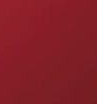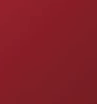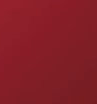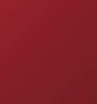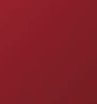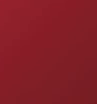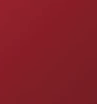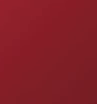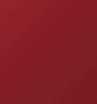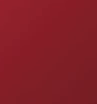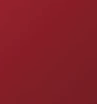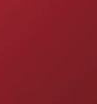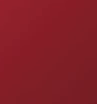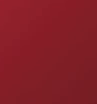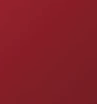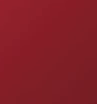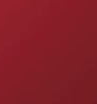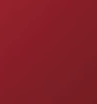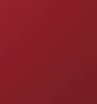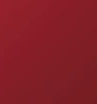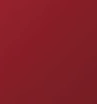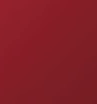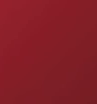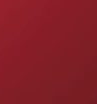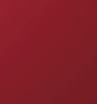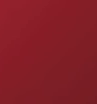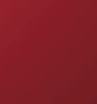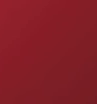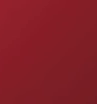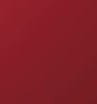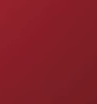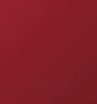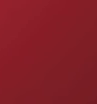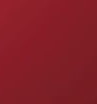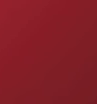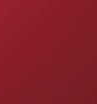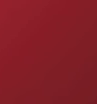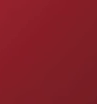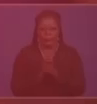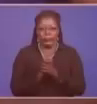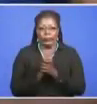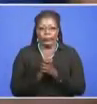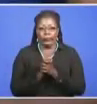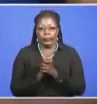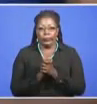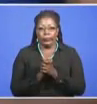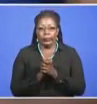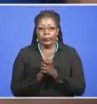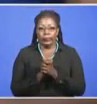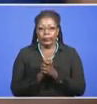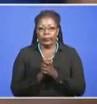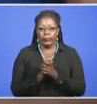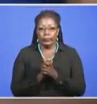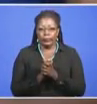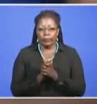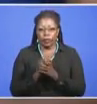This portion of the news brought to you by McDonald's. McDonald's, I'm loving it. An official funeral for